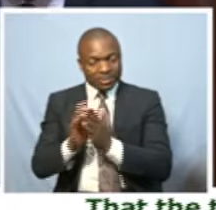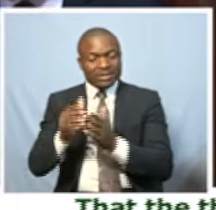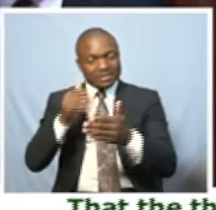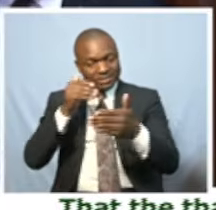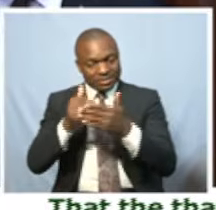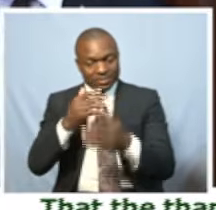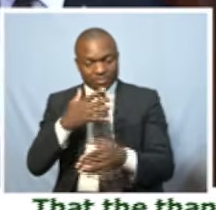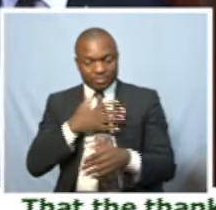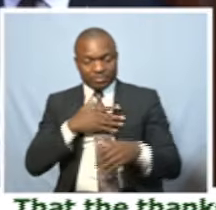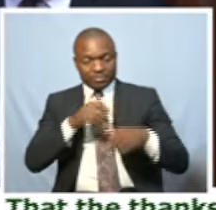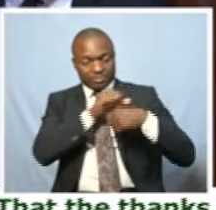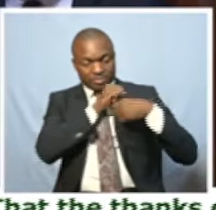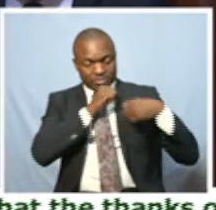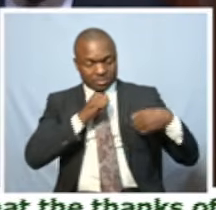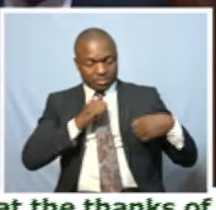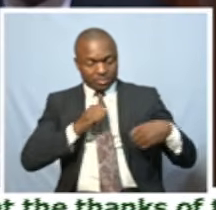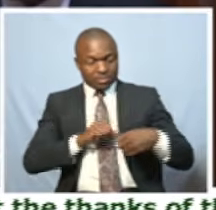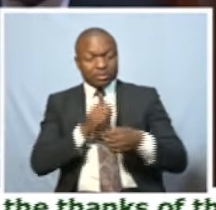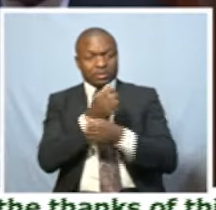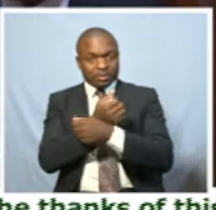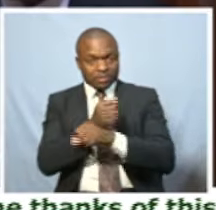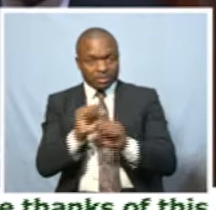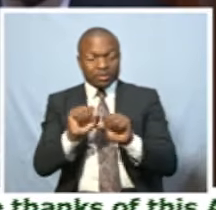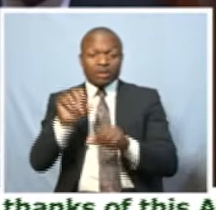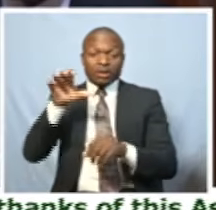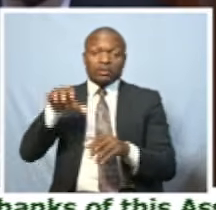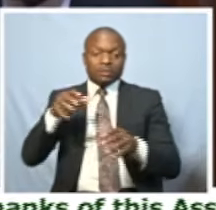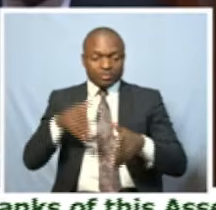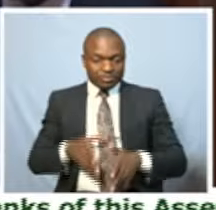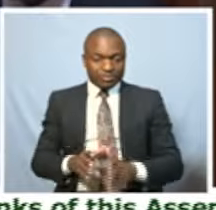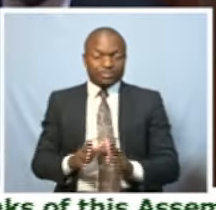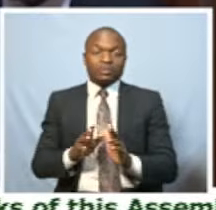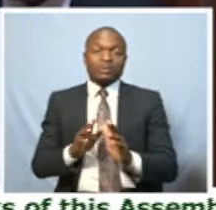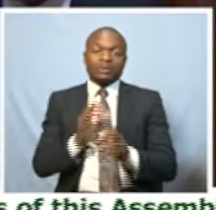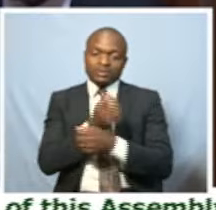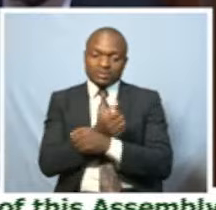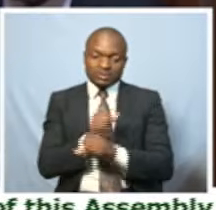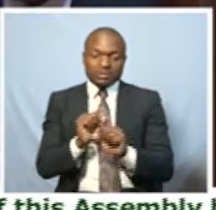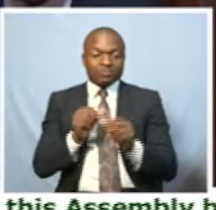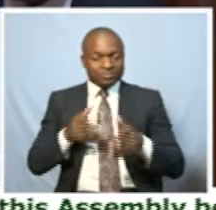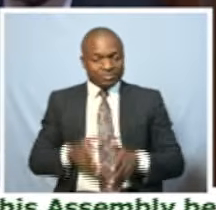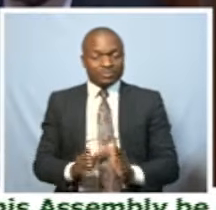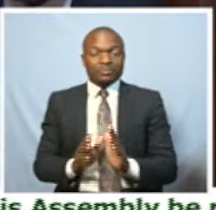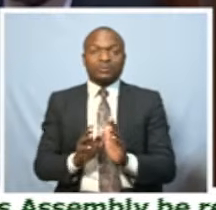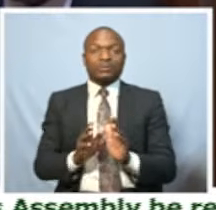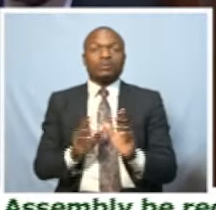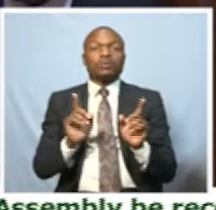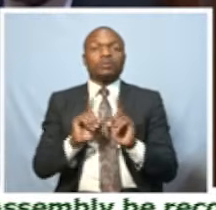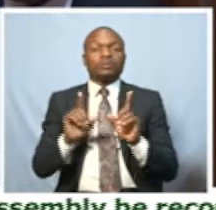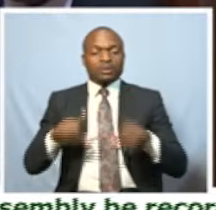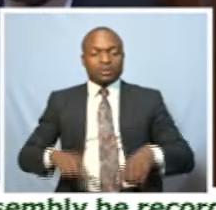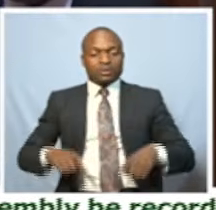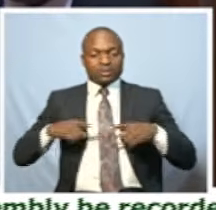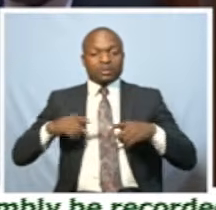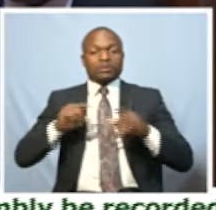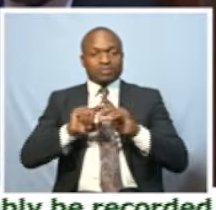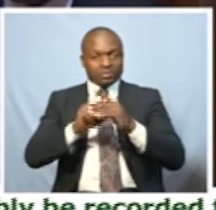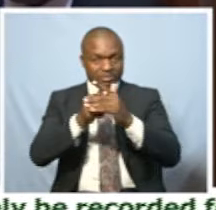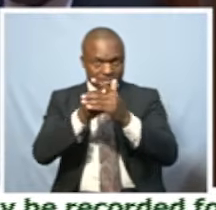to my heart because it addresses childbirth and self-delivery. where life